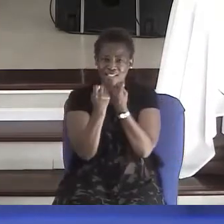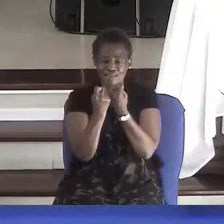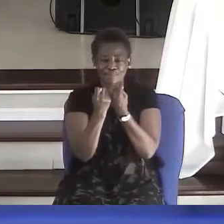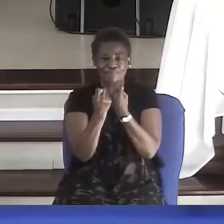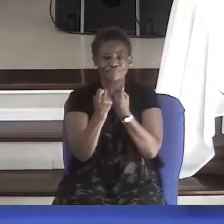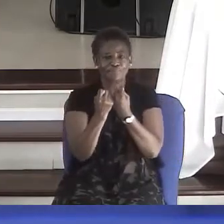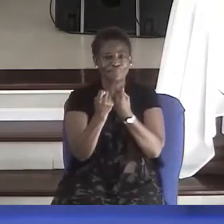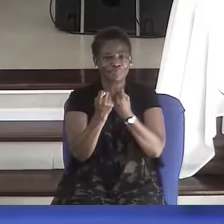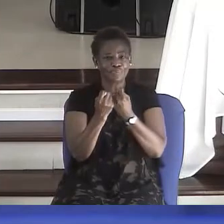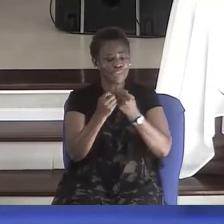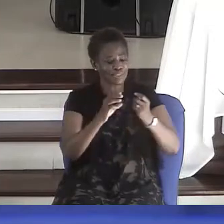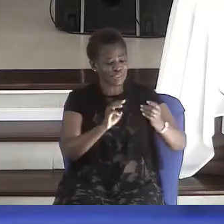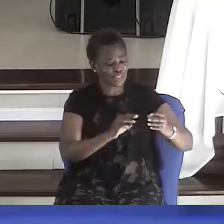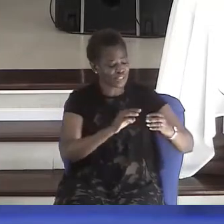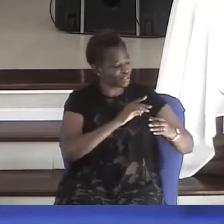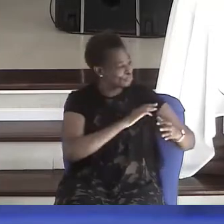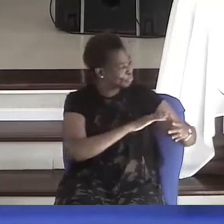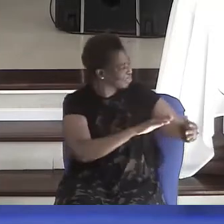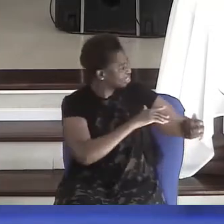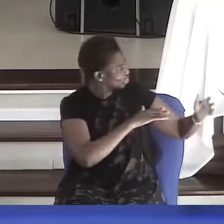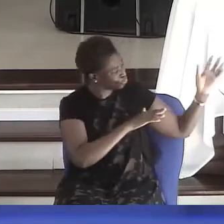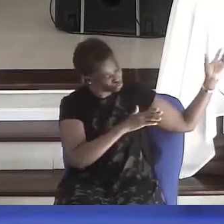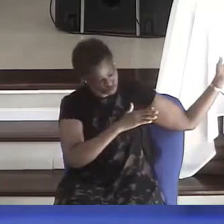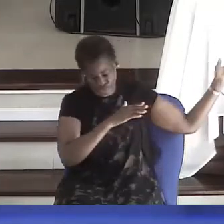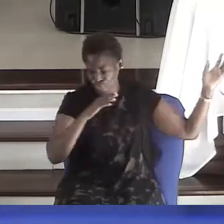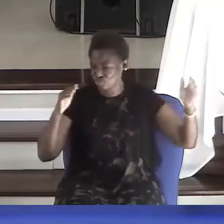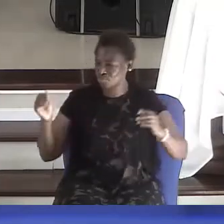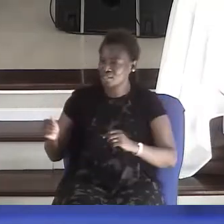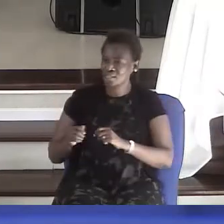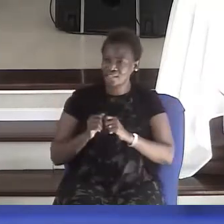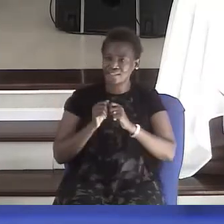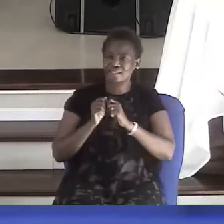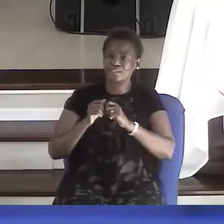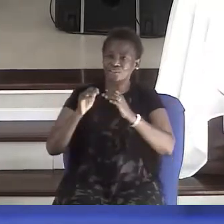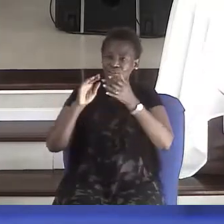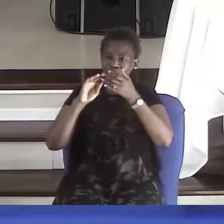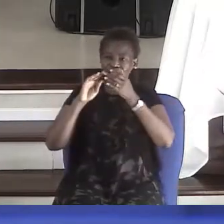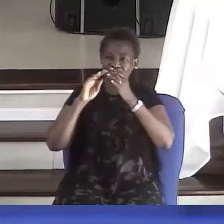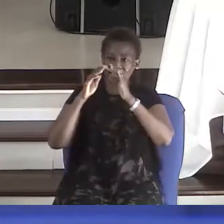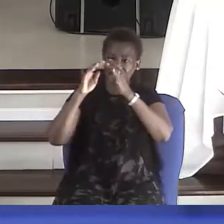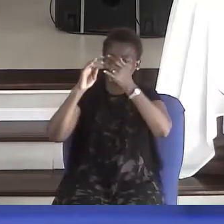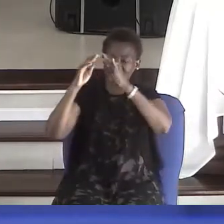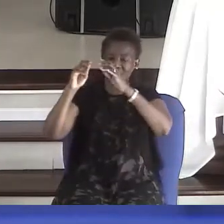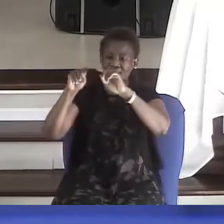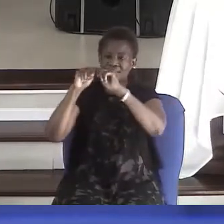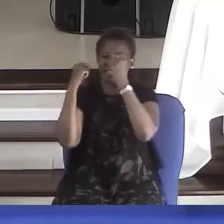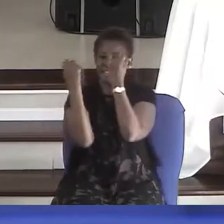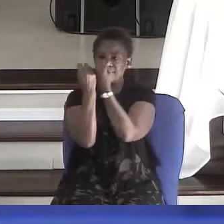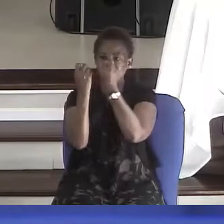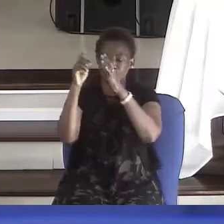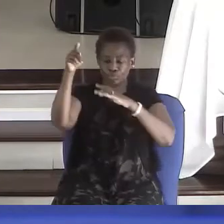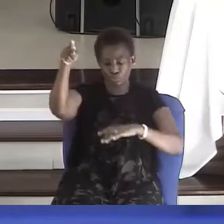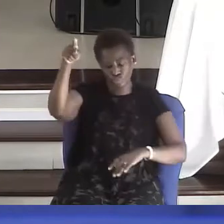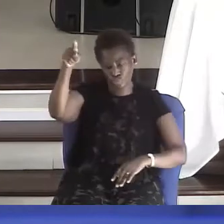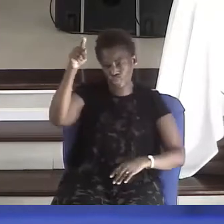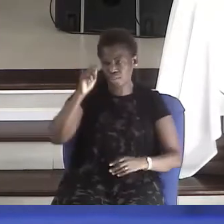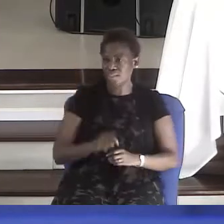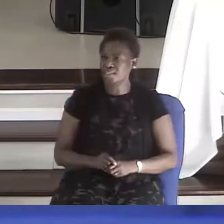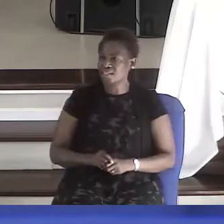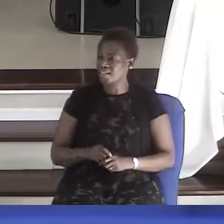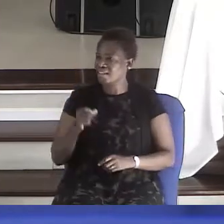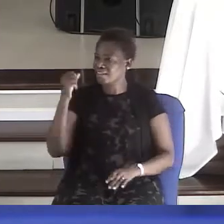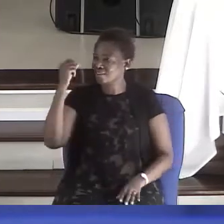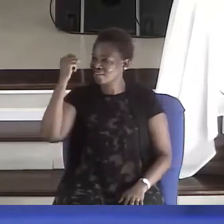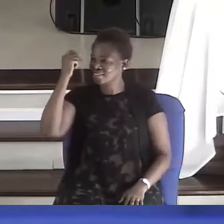technical team in the media room and so on. We're happy for you. Thank you. God bless you. I understand Zeus is in